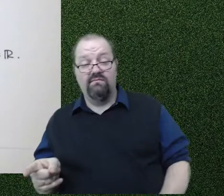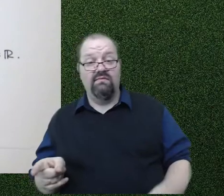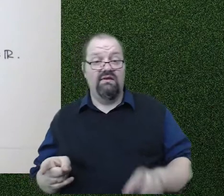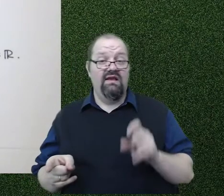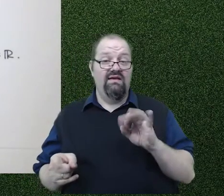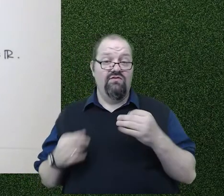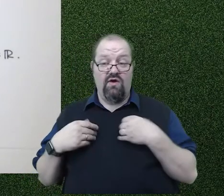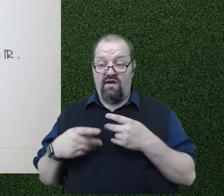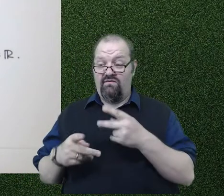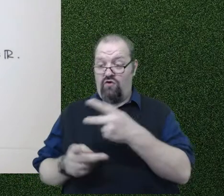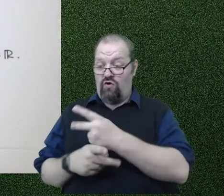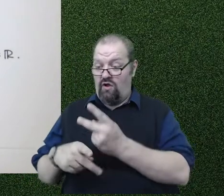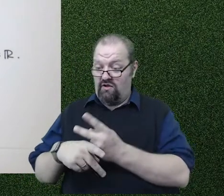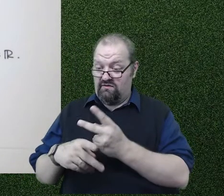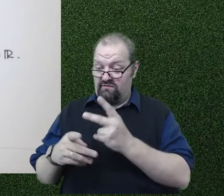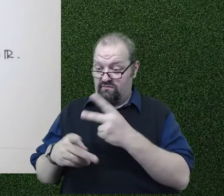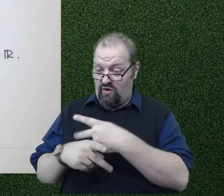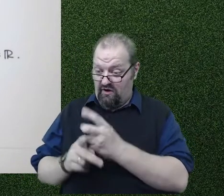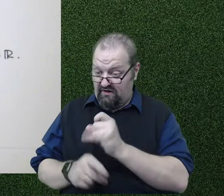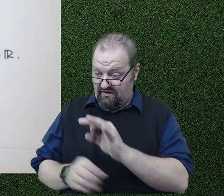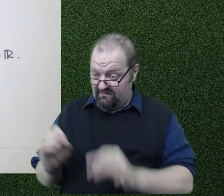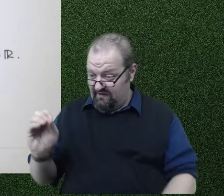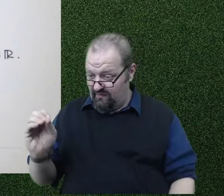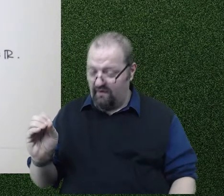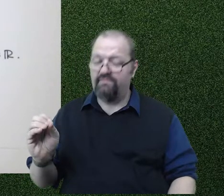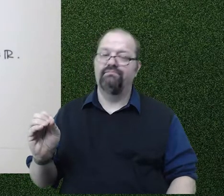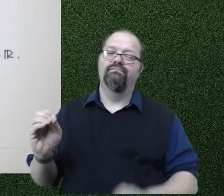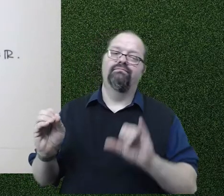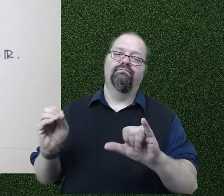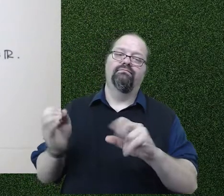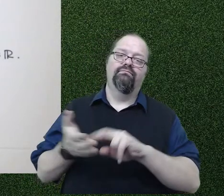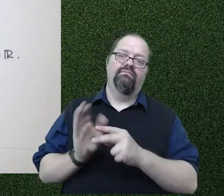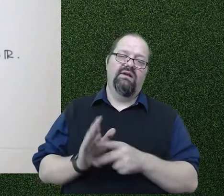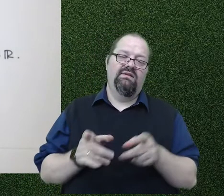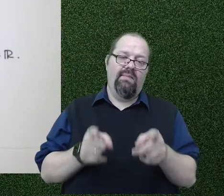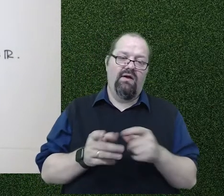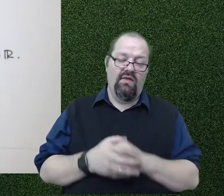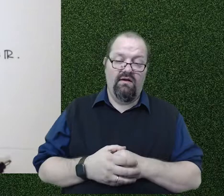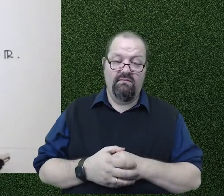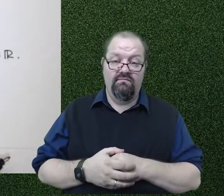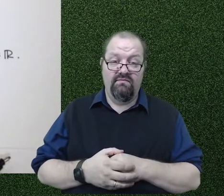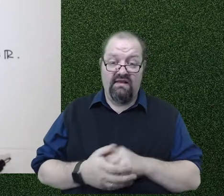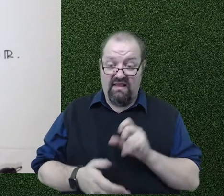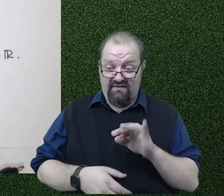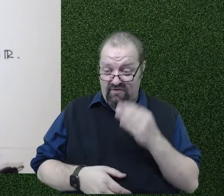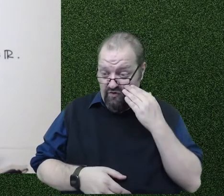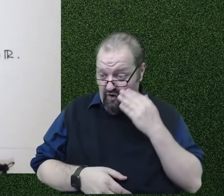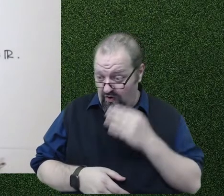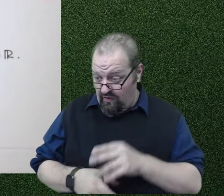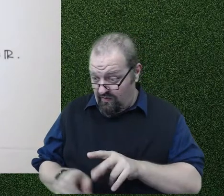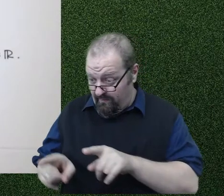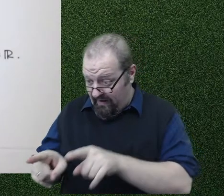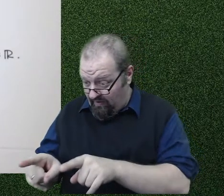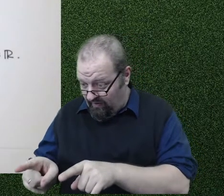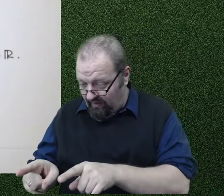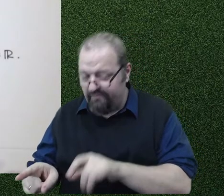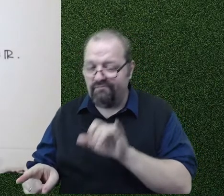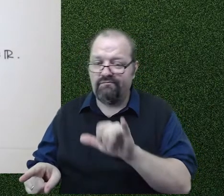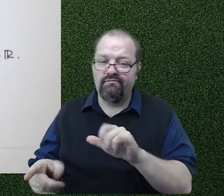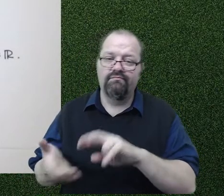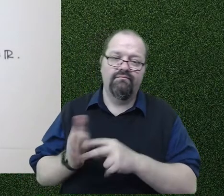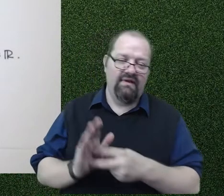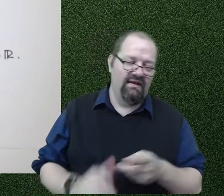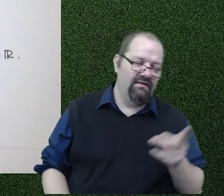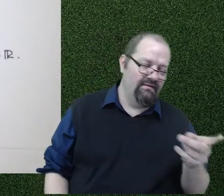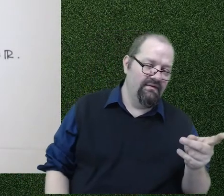you know those vectors are parallel to each other. If you know the vectors are parallel to each other, you know that one vector is a constant times the other one,